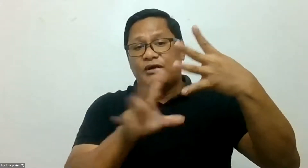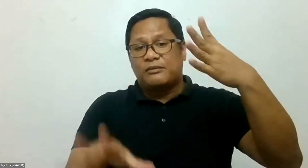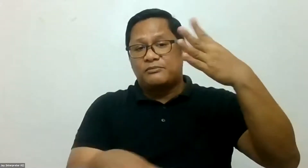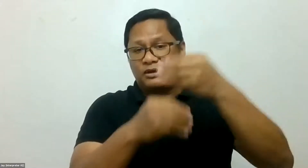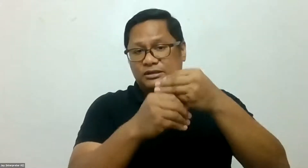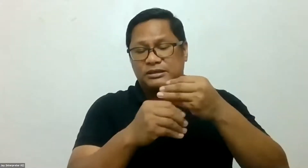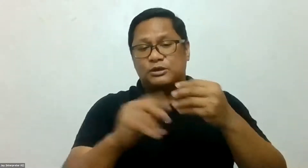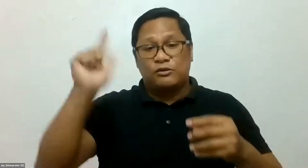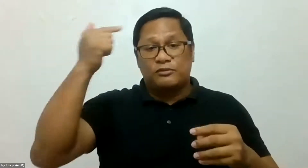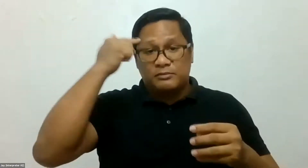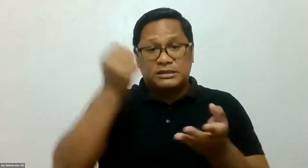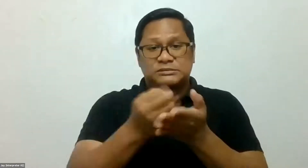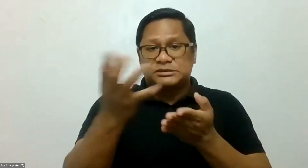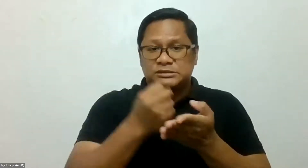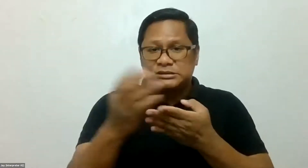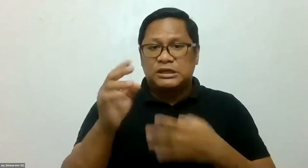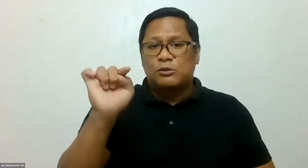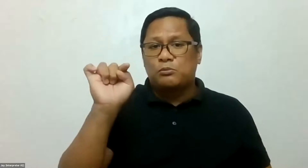government spending of